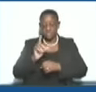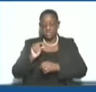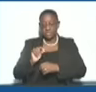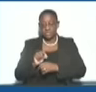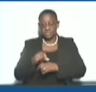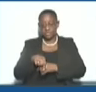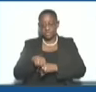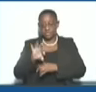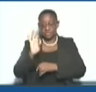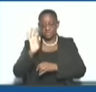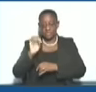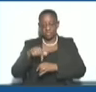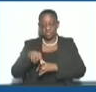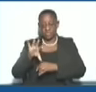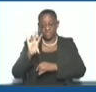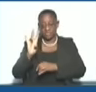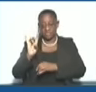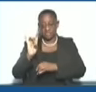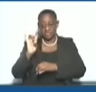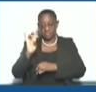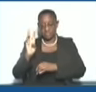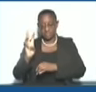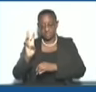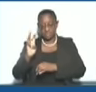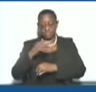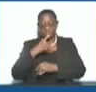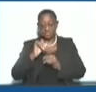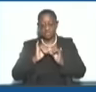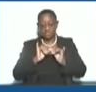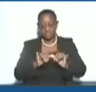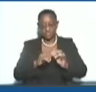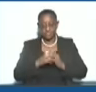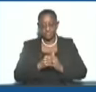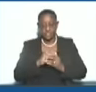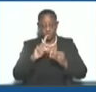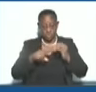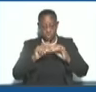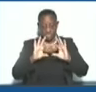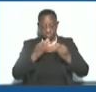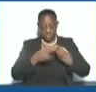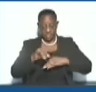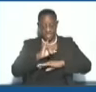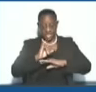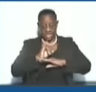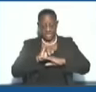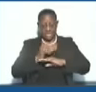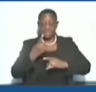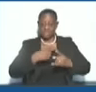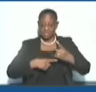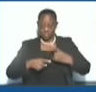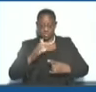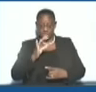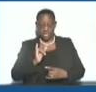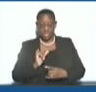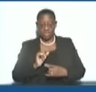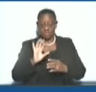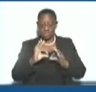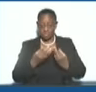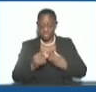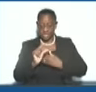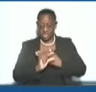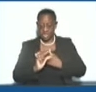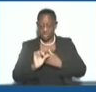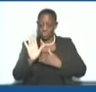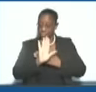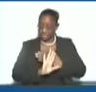1,011.3 millibars, that's 29.86 inches, and the temperature is steady. Temperatures around the Family Valley this evening, they are brought to you by Family Guardian